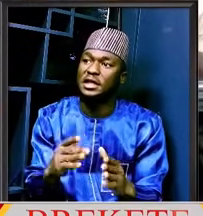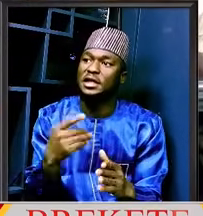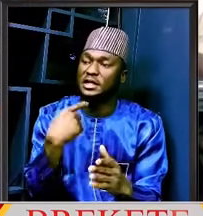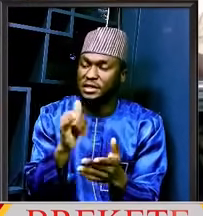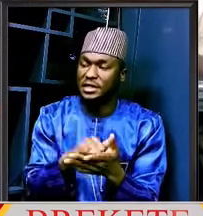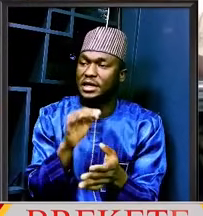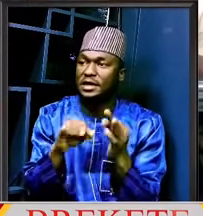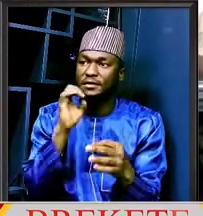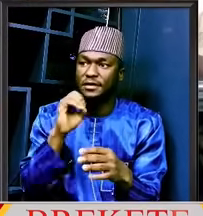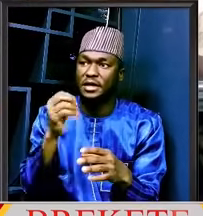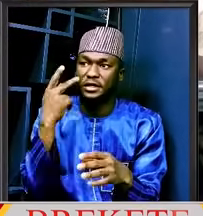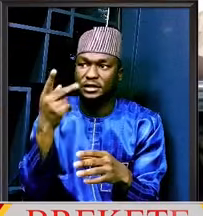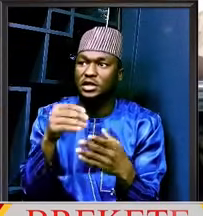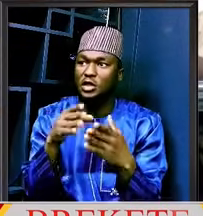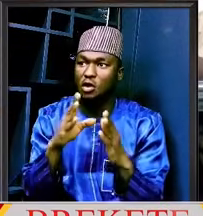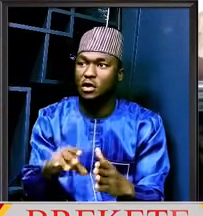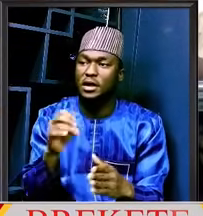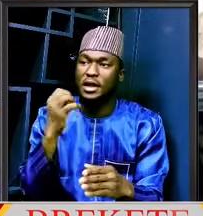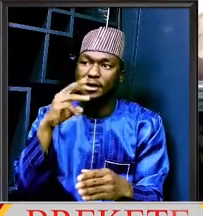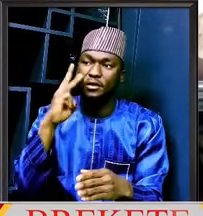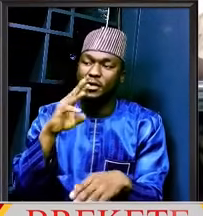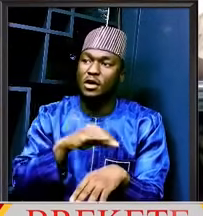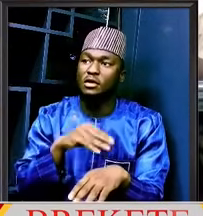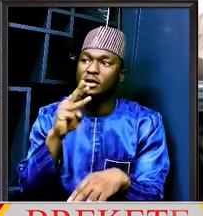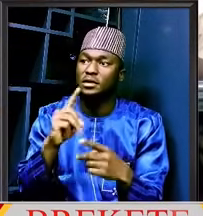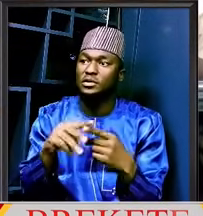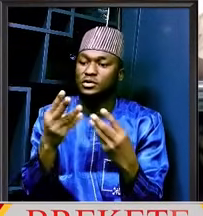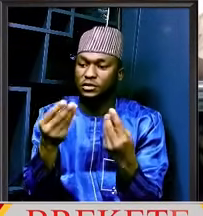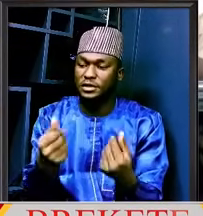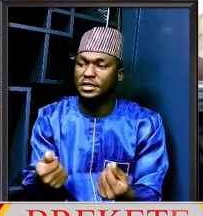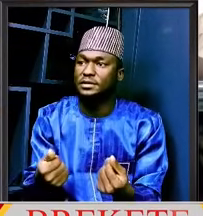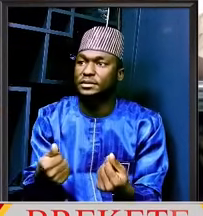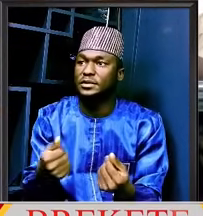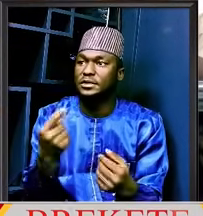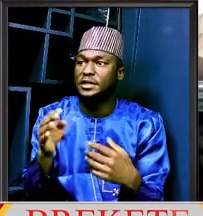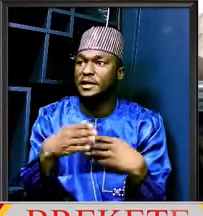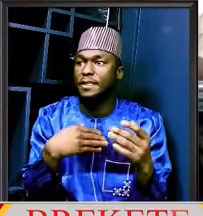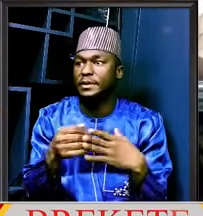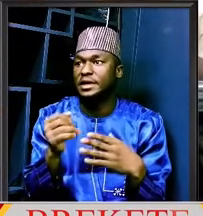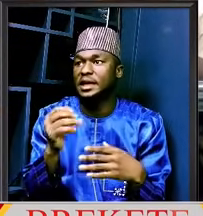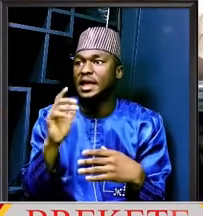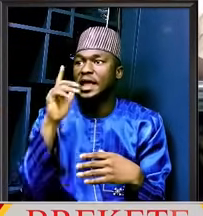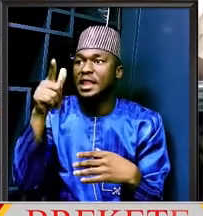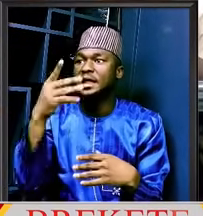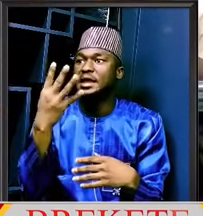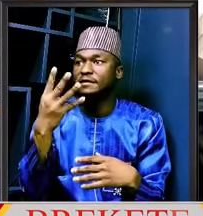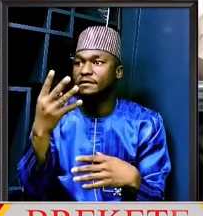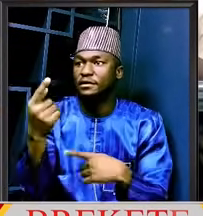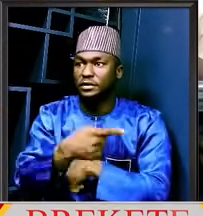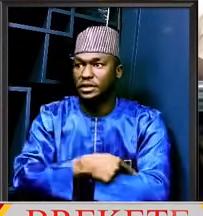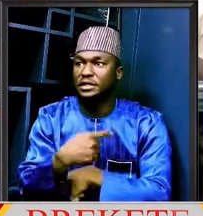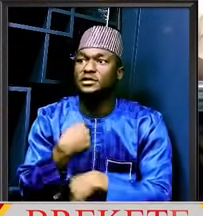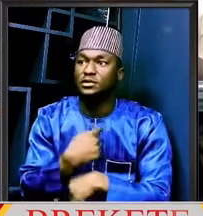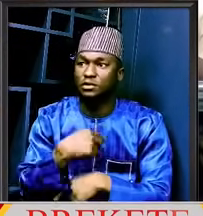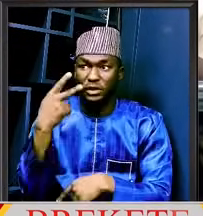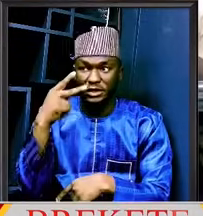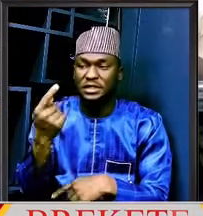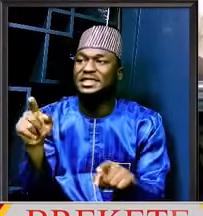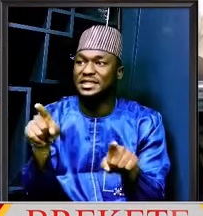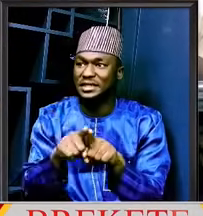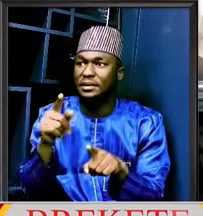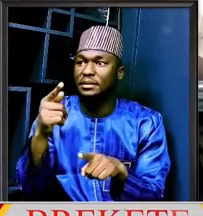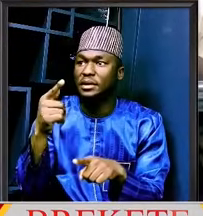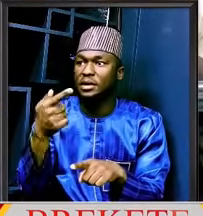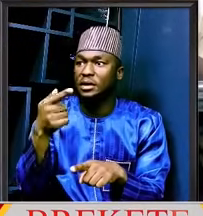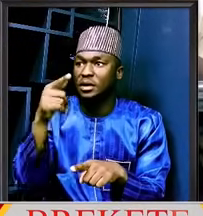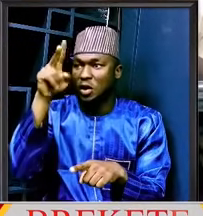gets the owners of the goats, he will call us so they will settle the matter. 4 days later, we still saw those goats on our farm.